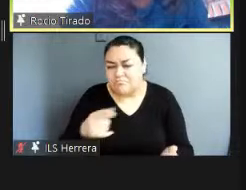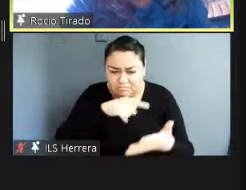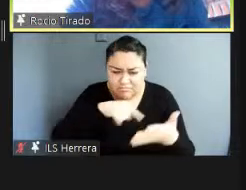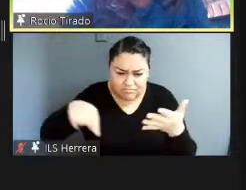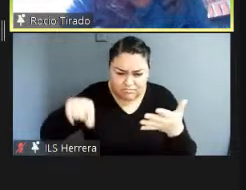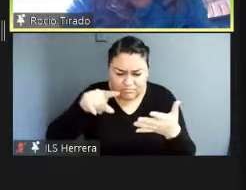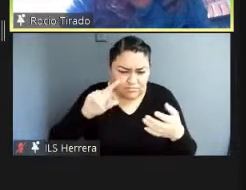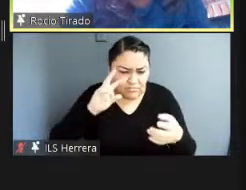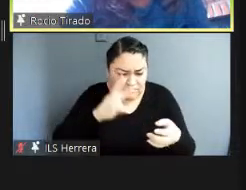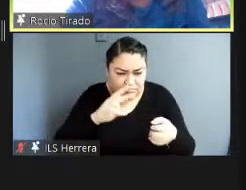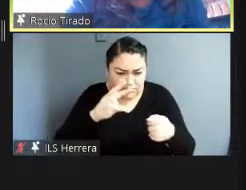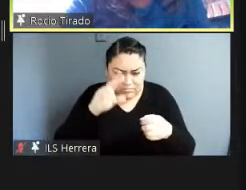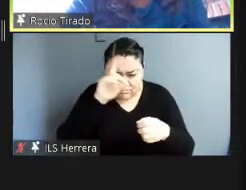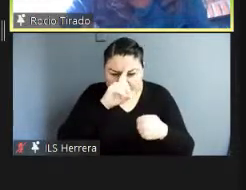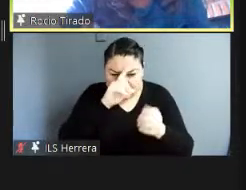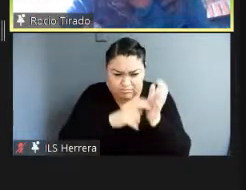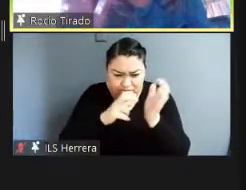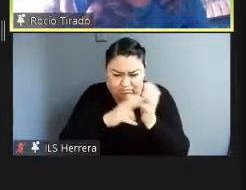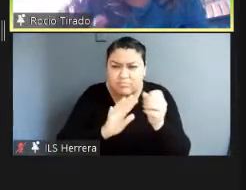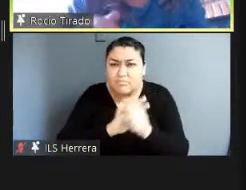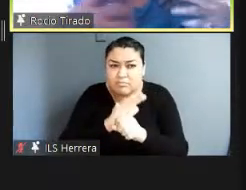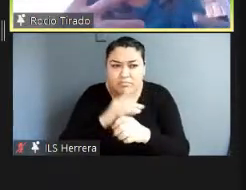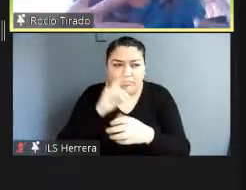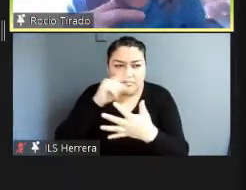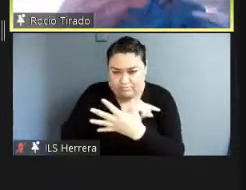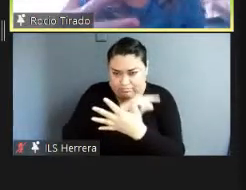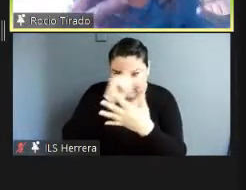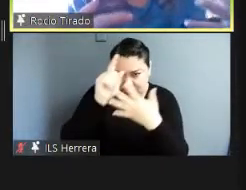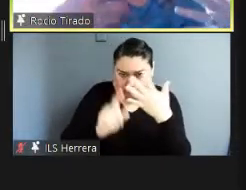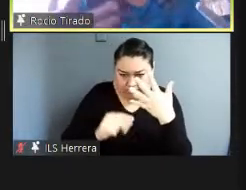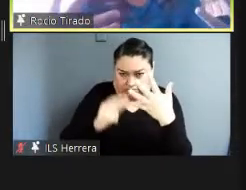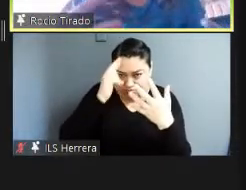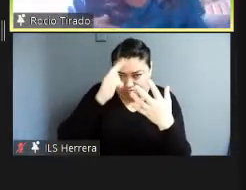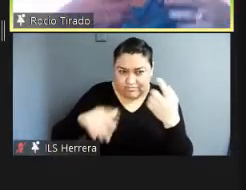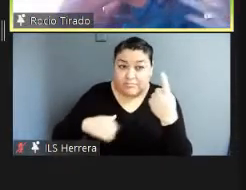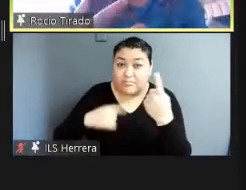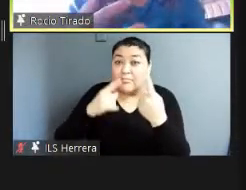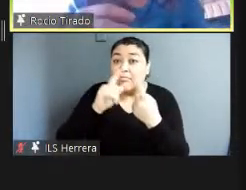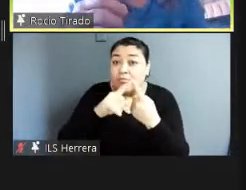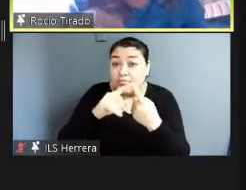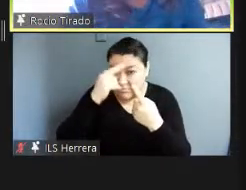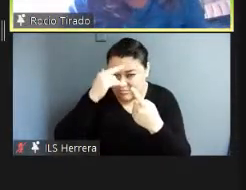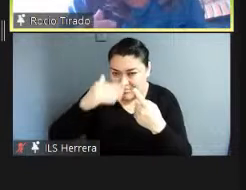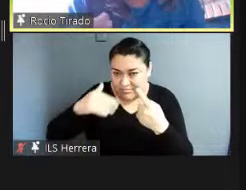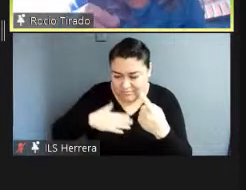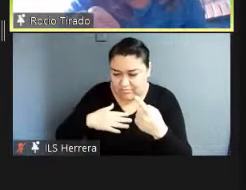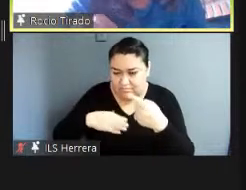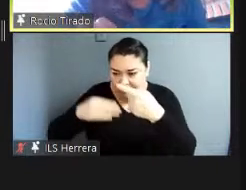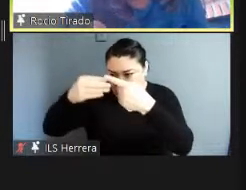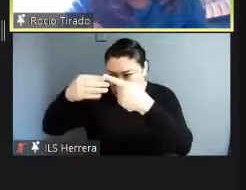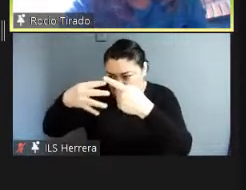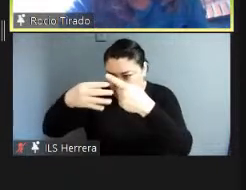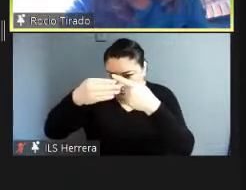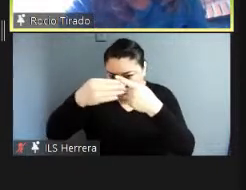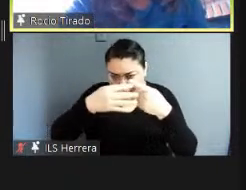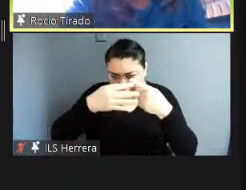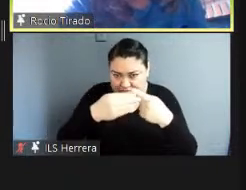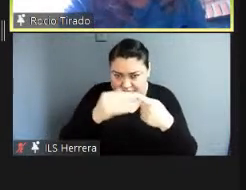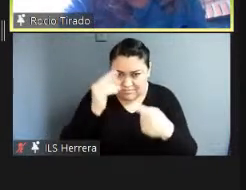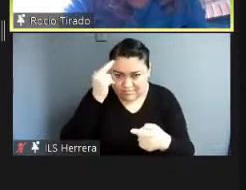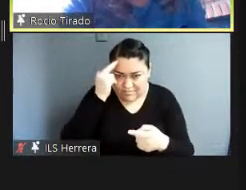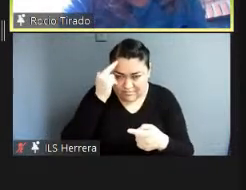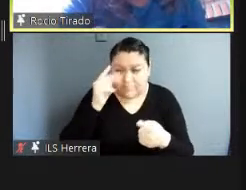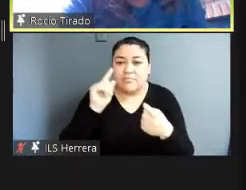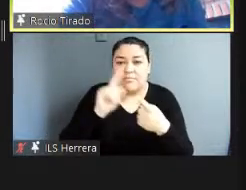the recommendations that stemmed from this work? Well, we updated the competency attributes because each of the competencies